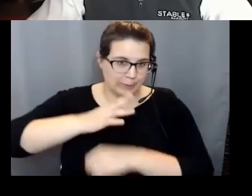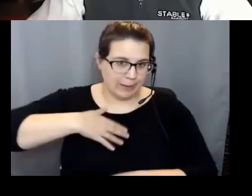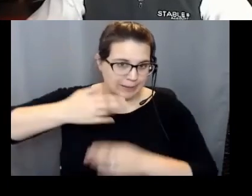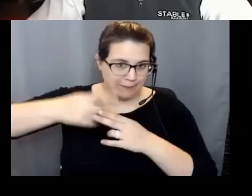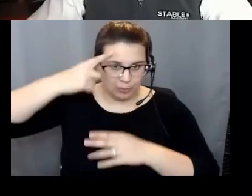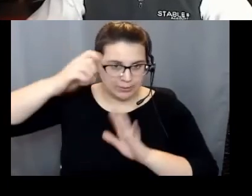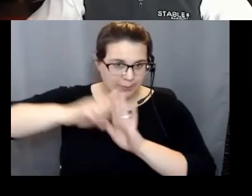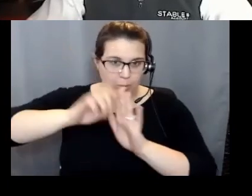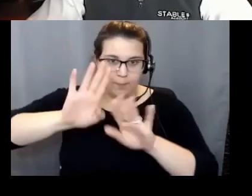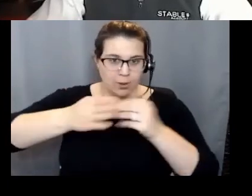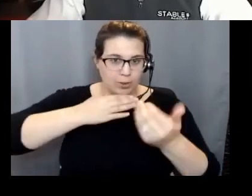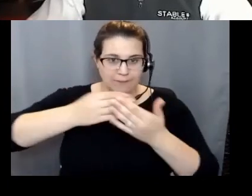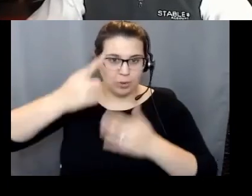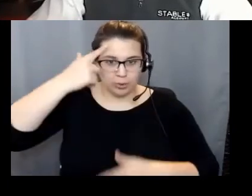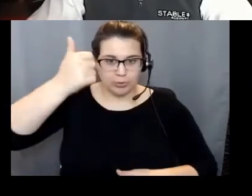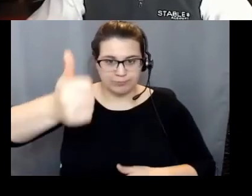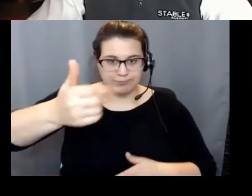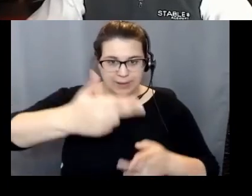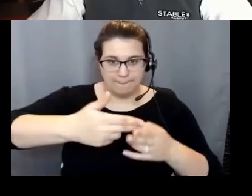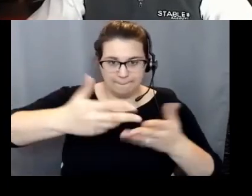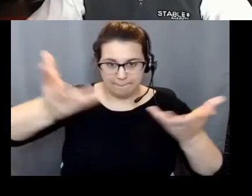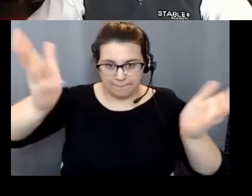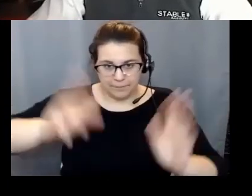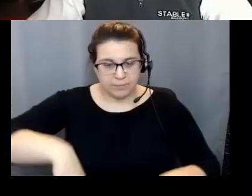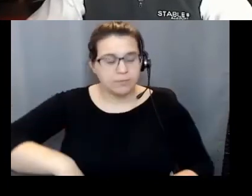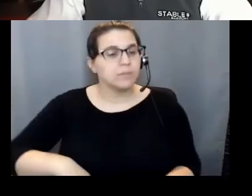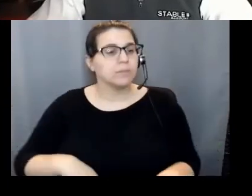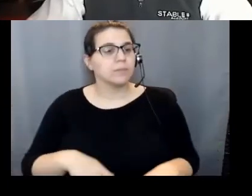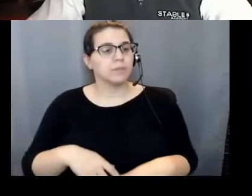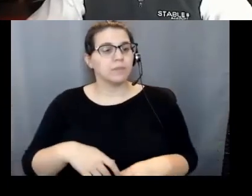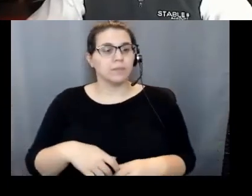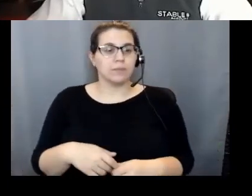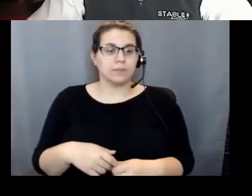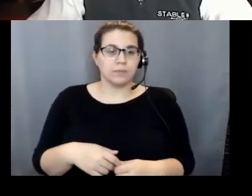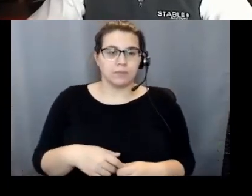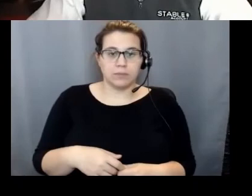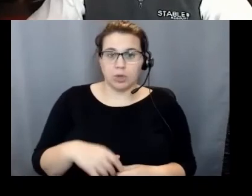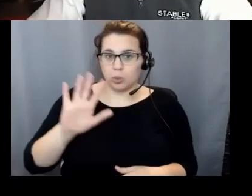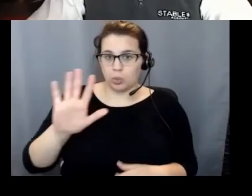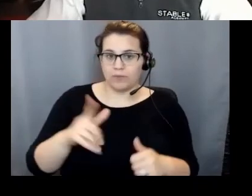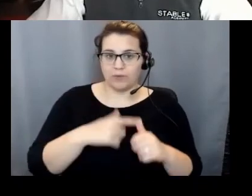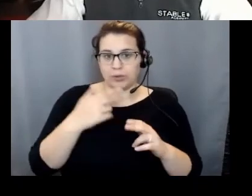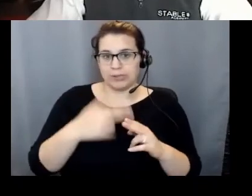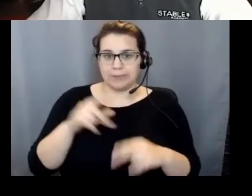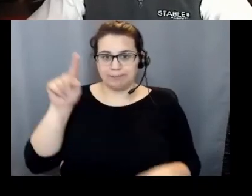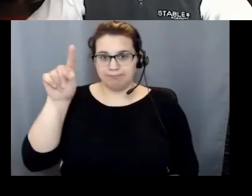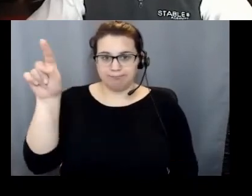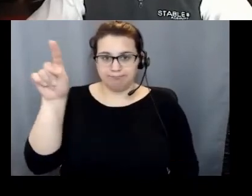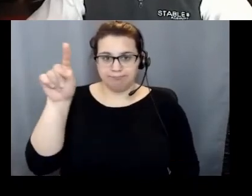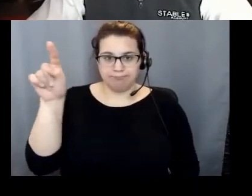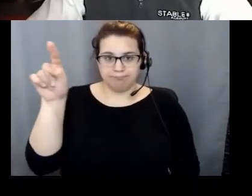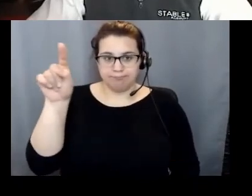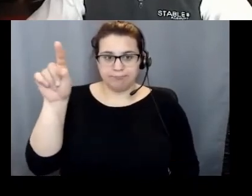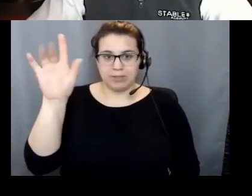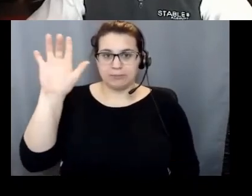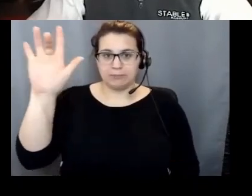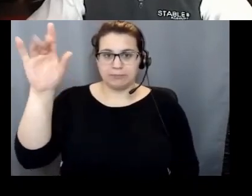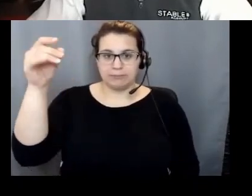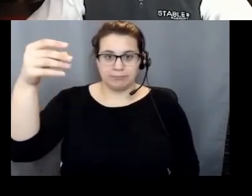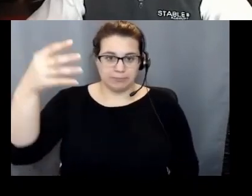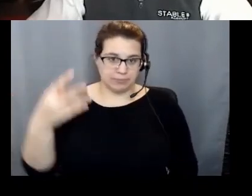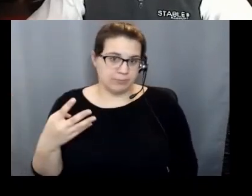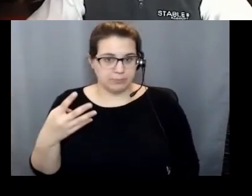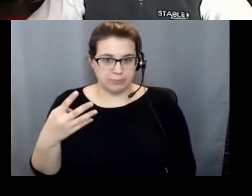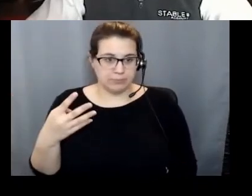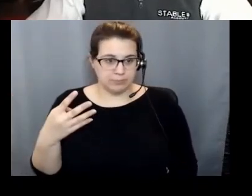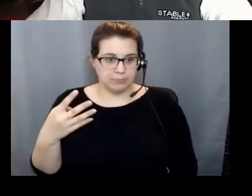whatever name you put in under the registration, it will have your first name here. This is a drop-down button, which I highlight